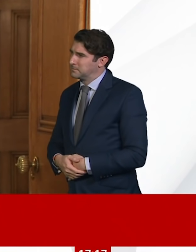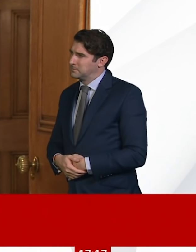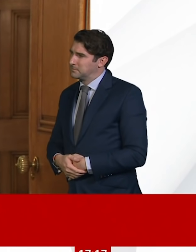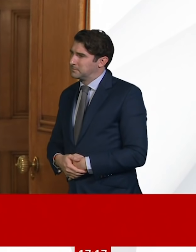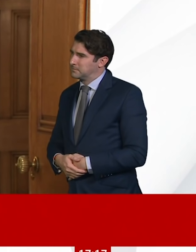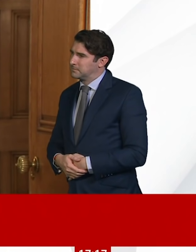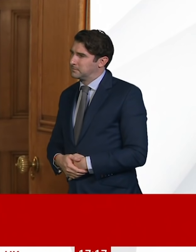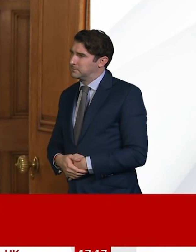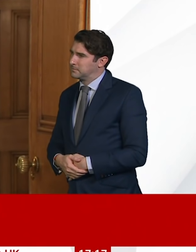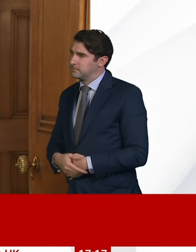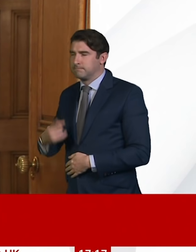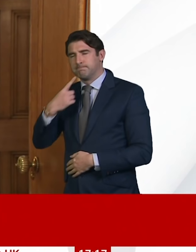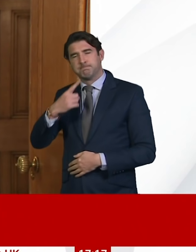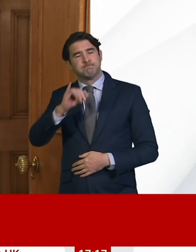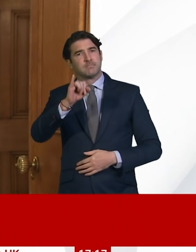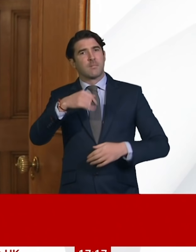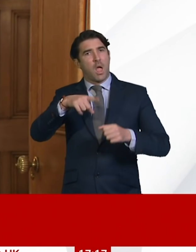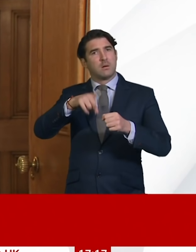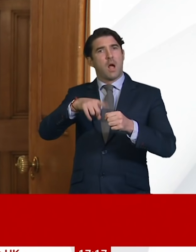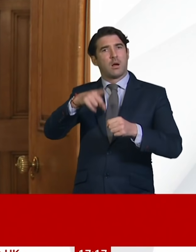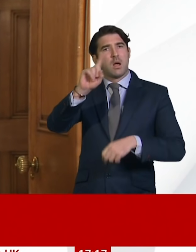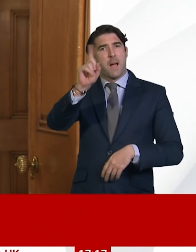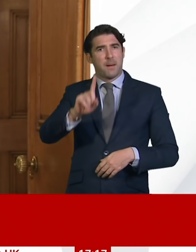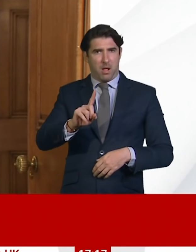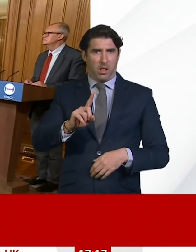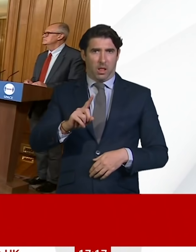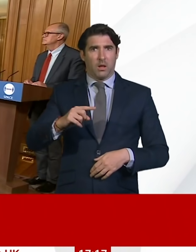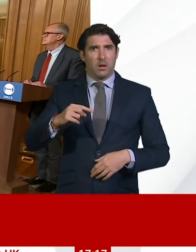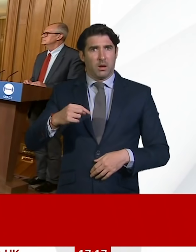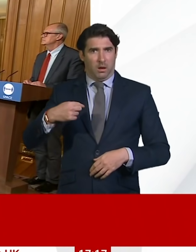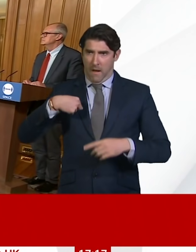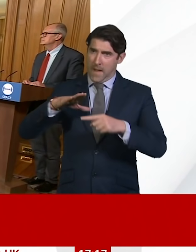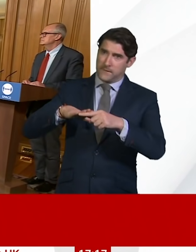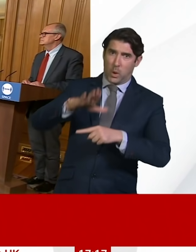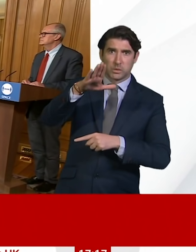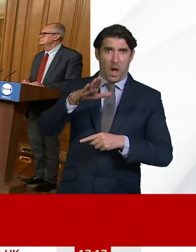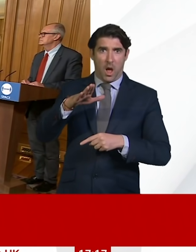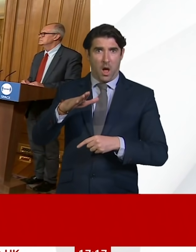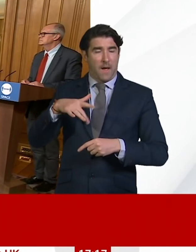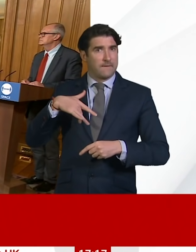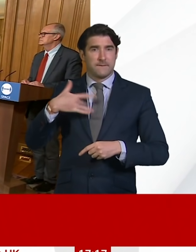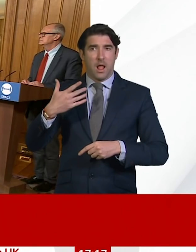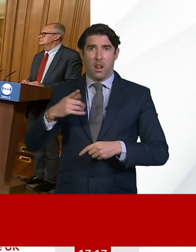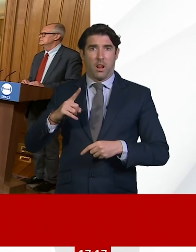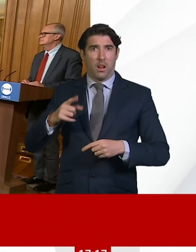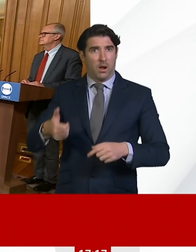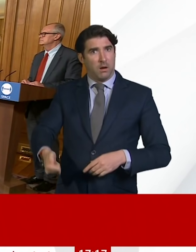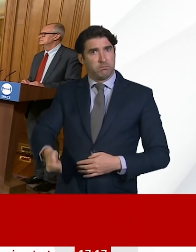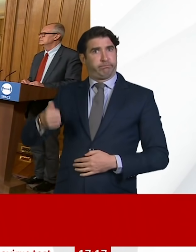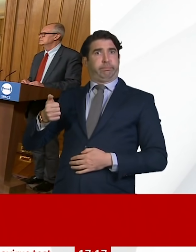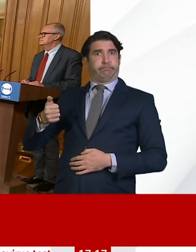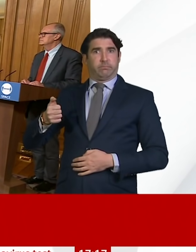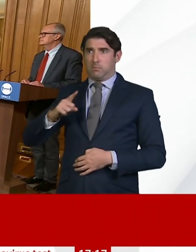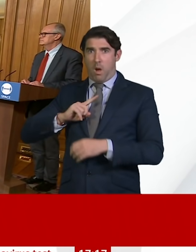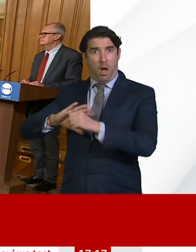people to be able to fulfil their potential moving through these times of uncertainty, as lockdown and COVID-19 have affected young people's